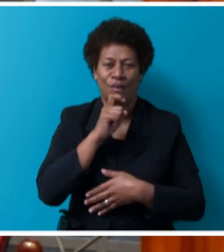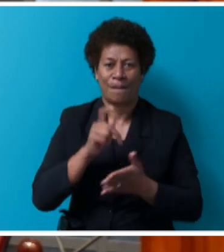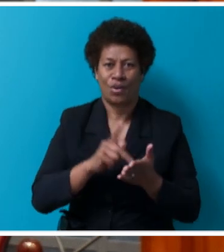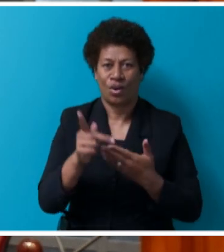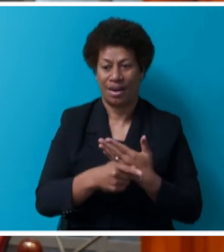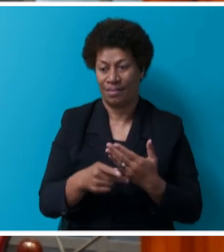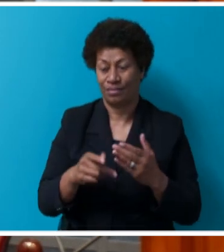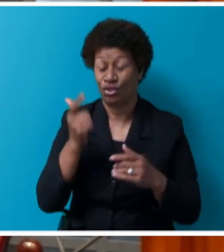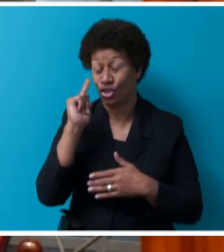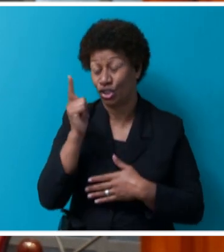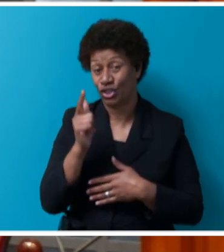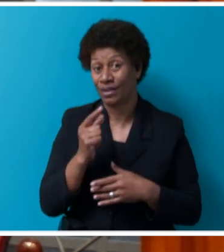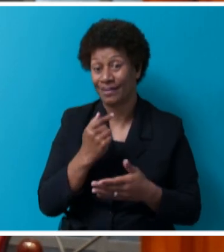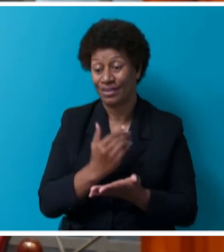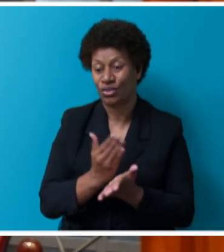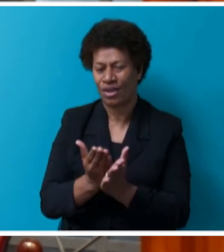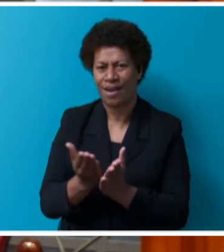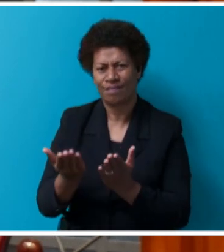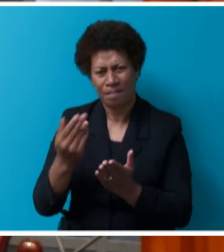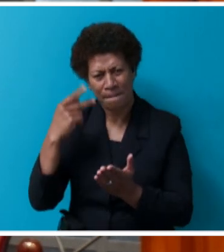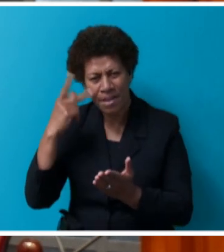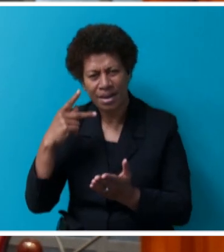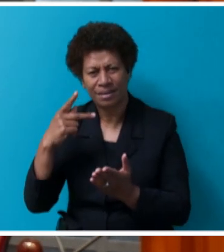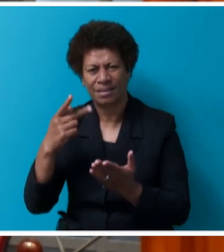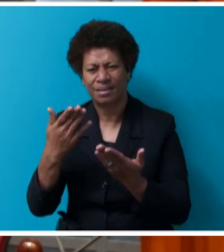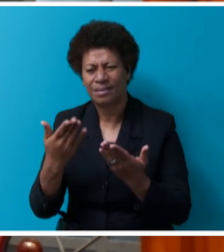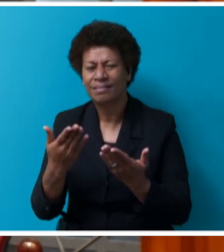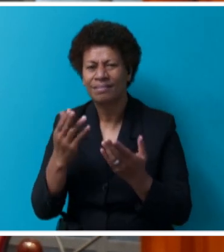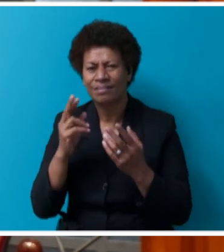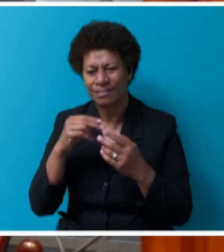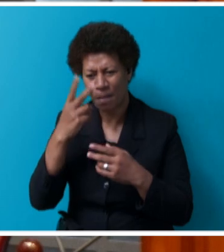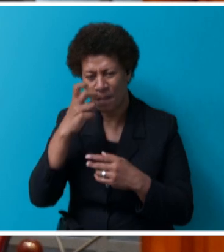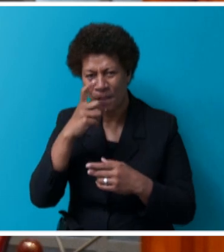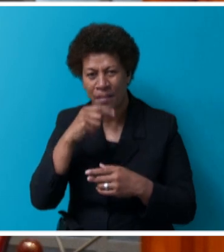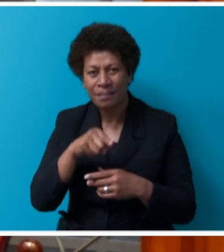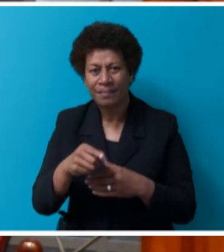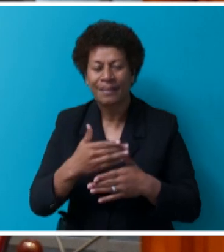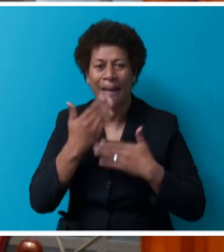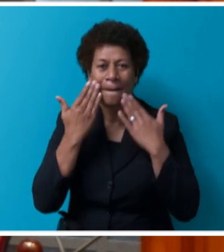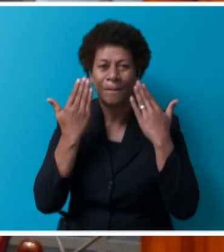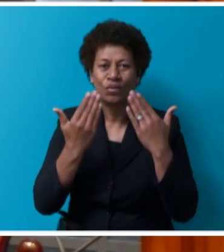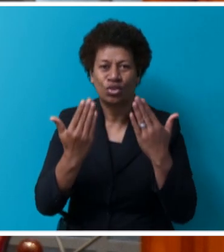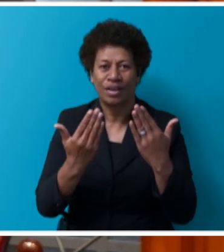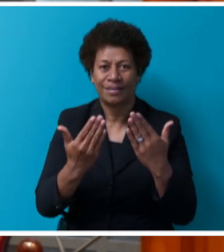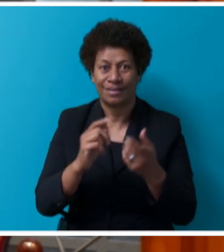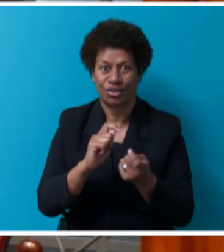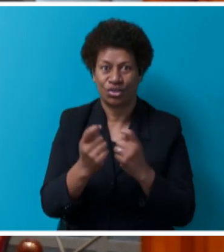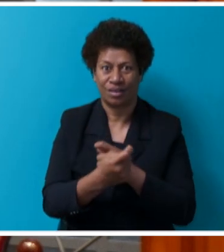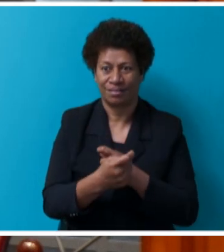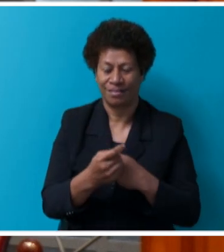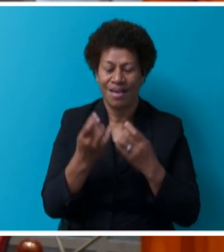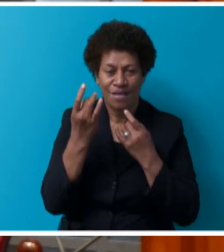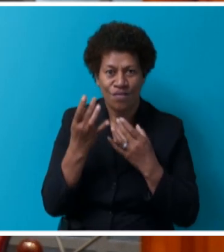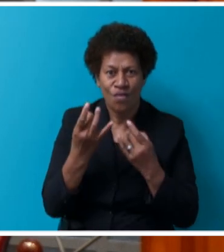also shared sentiments from parents and guardians expressing appreciation for the change. I have been informed that some mothers who used